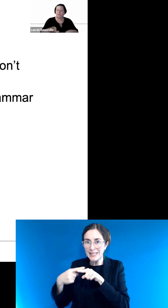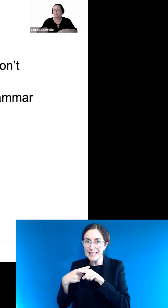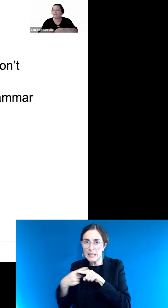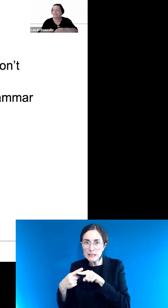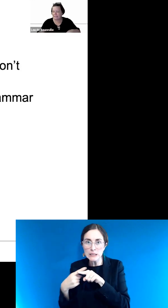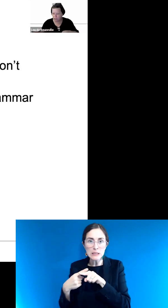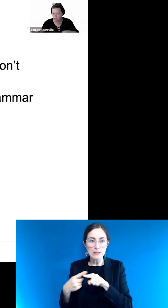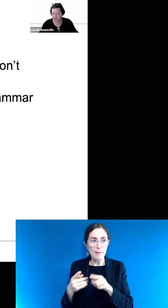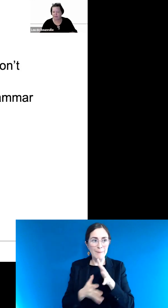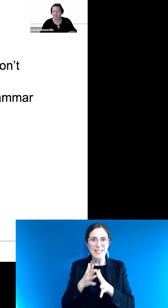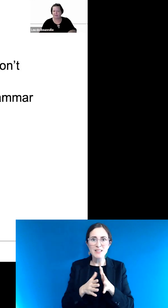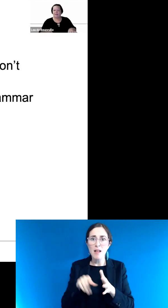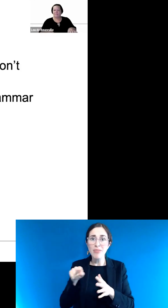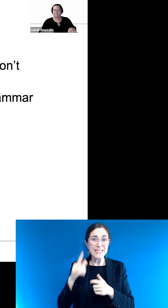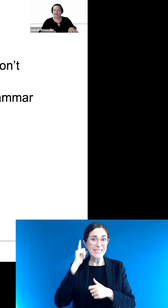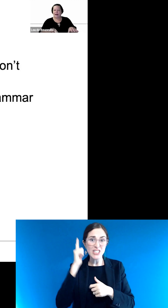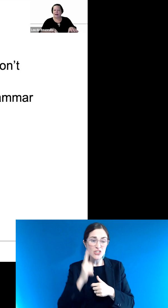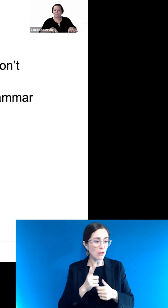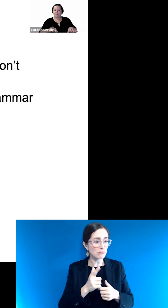and I don't mean you, I mean their teachers, whoever,